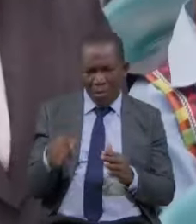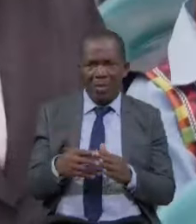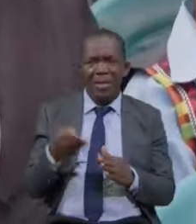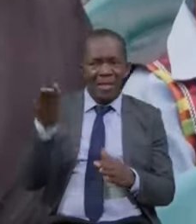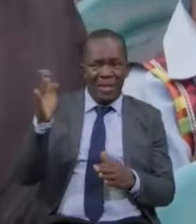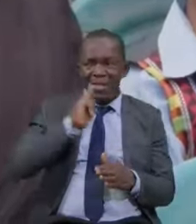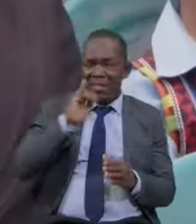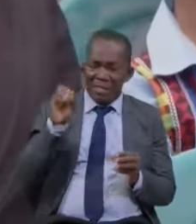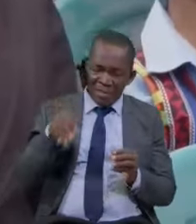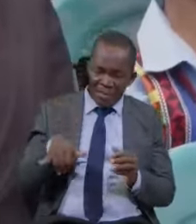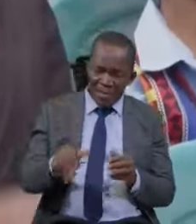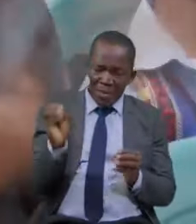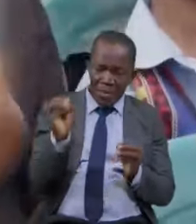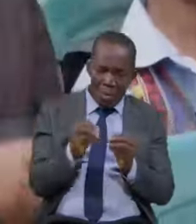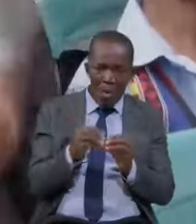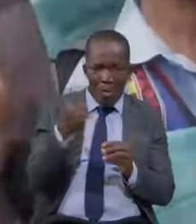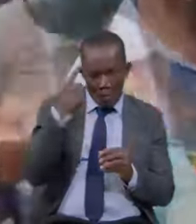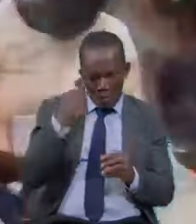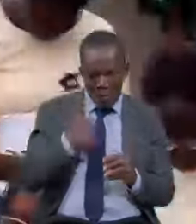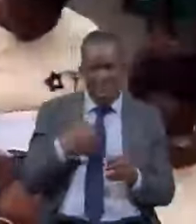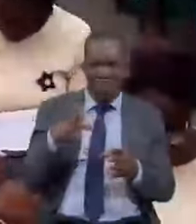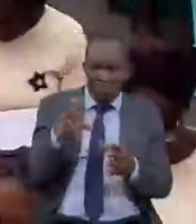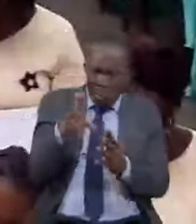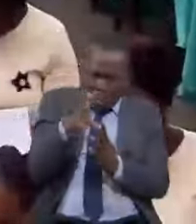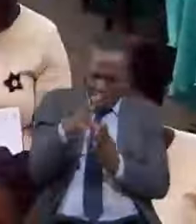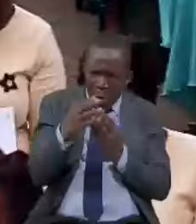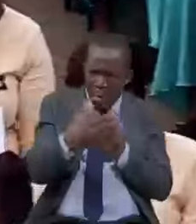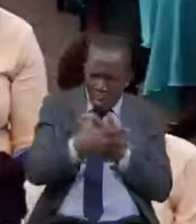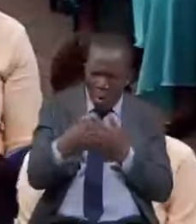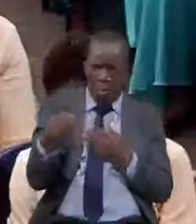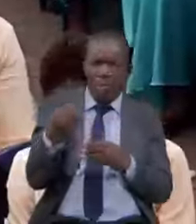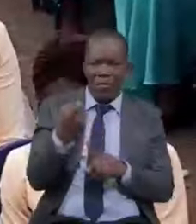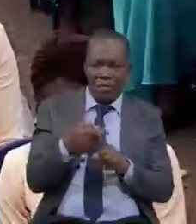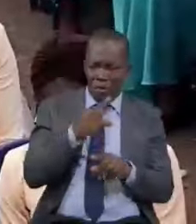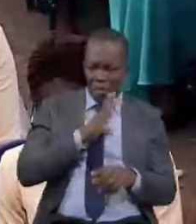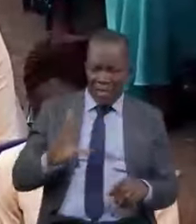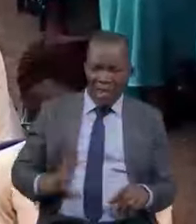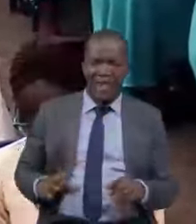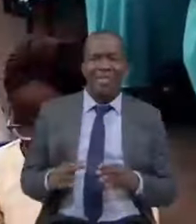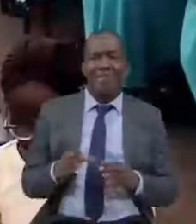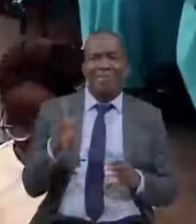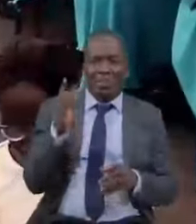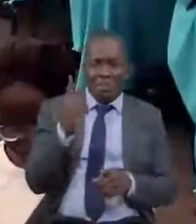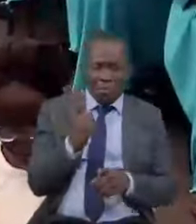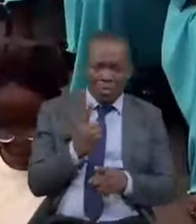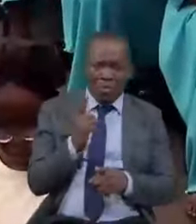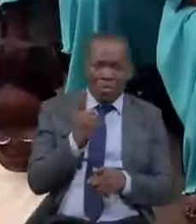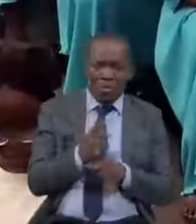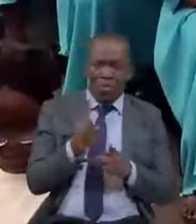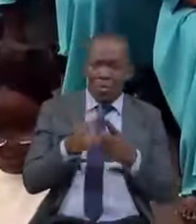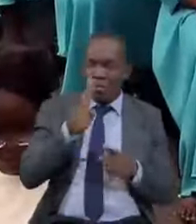resemblance to the Christ of heaven, my Savior, that I still need to have. Therefore, I don't